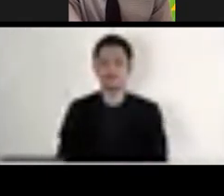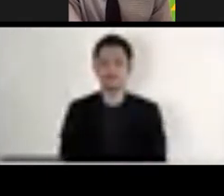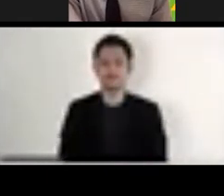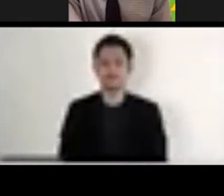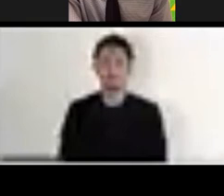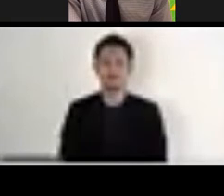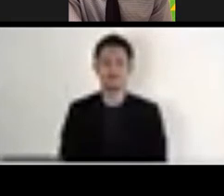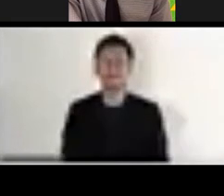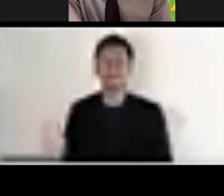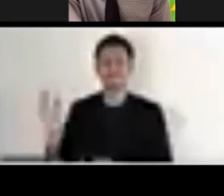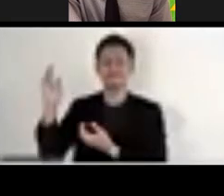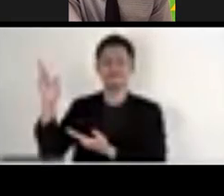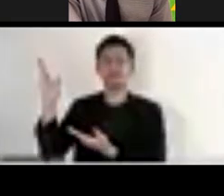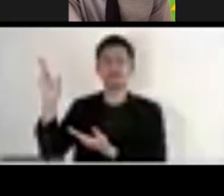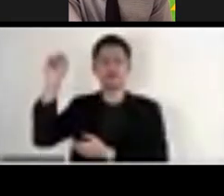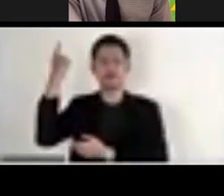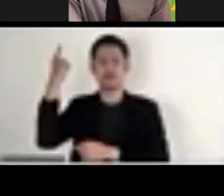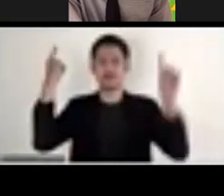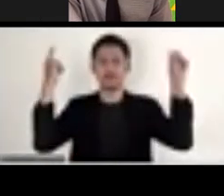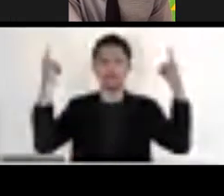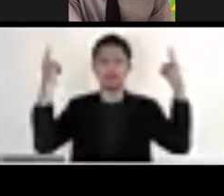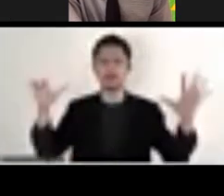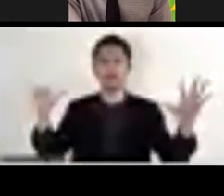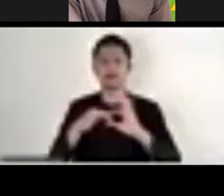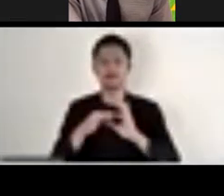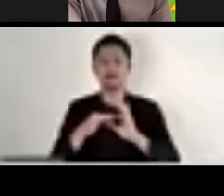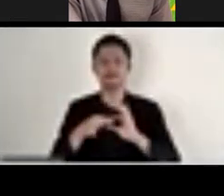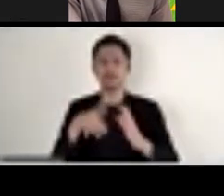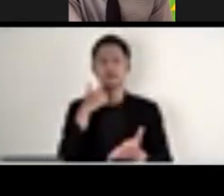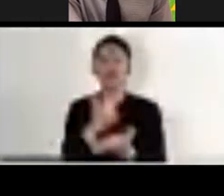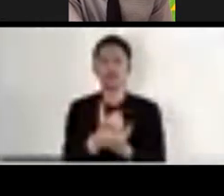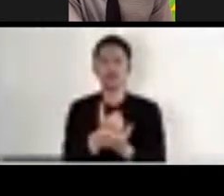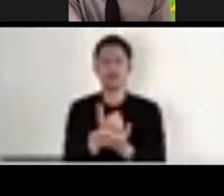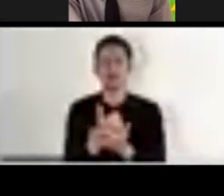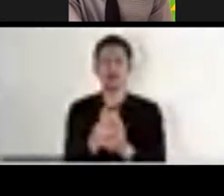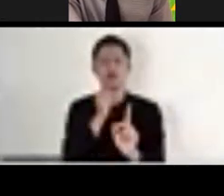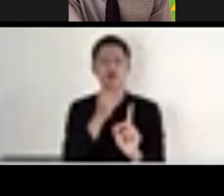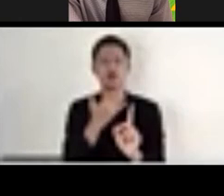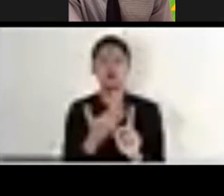segar masih komen Cooperation ice cream for hands-free components